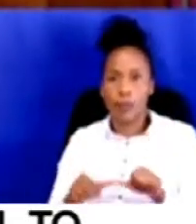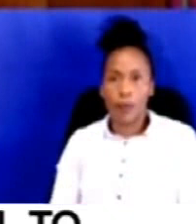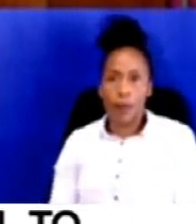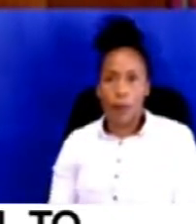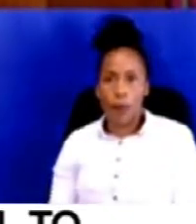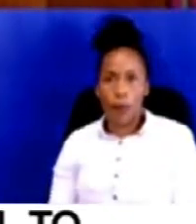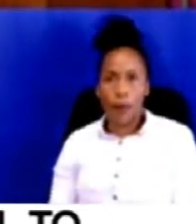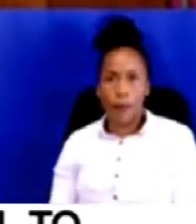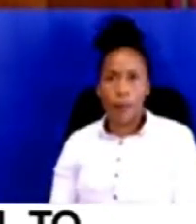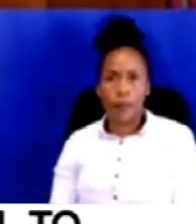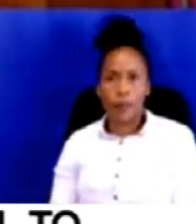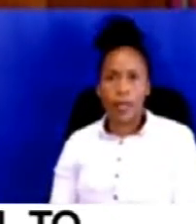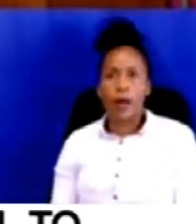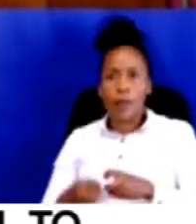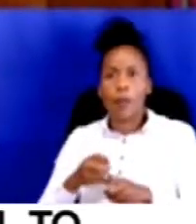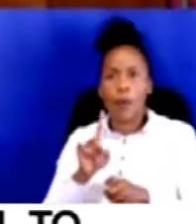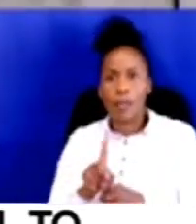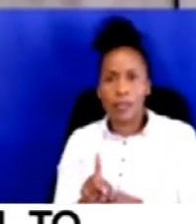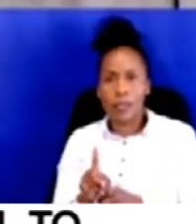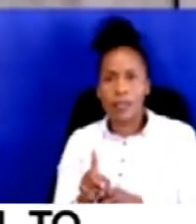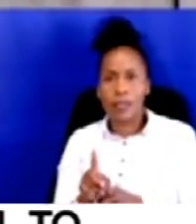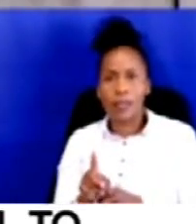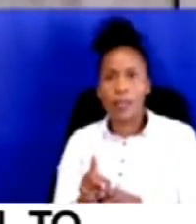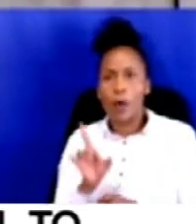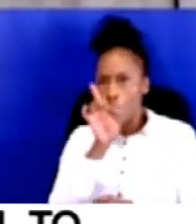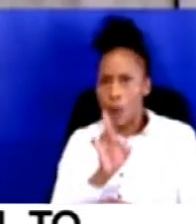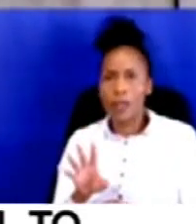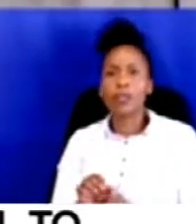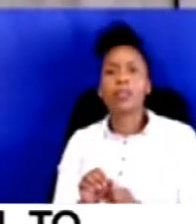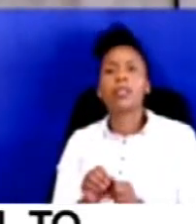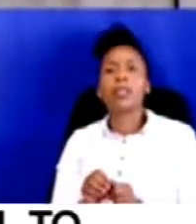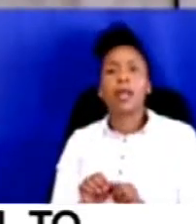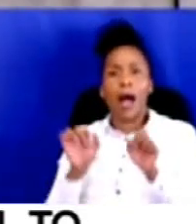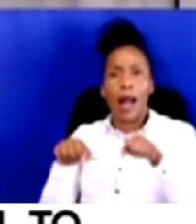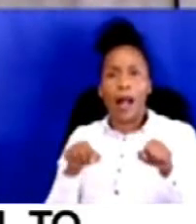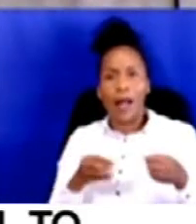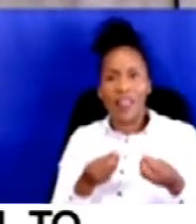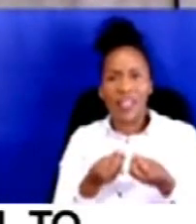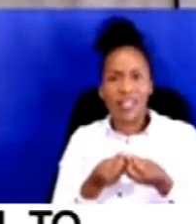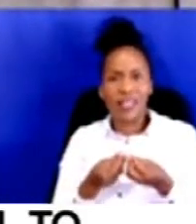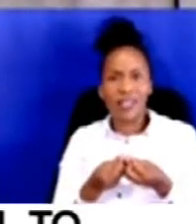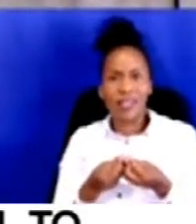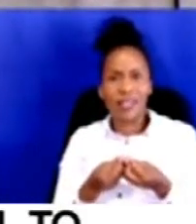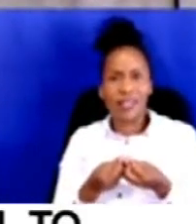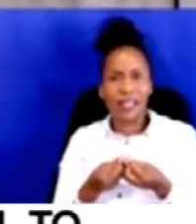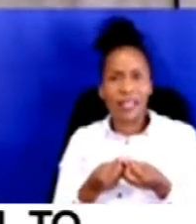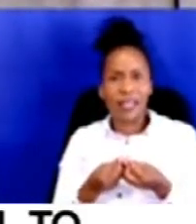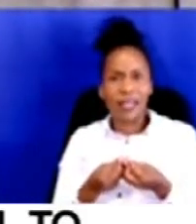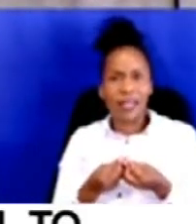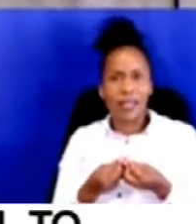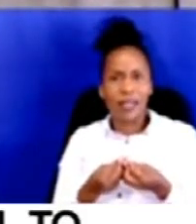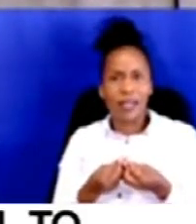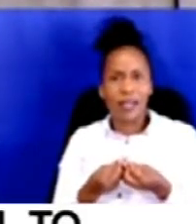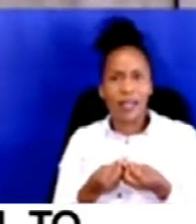The problem is that as soon as you allow things, it becomes kind of